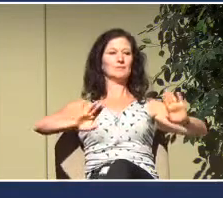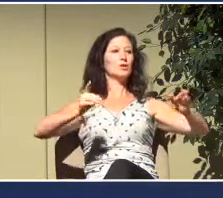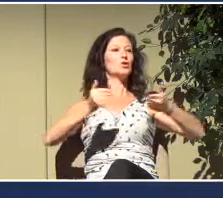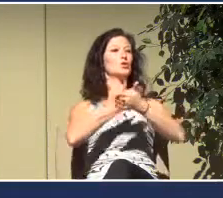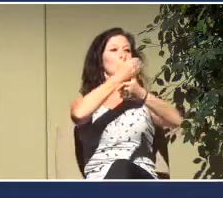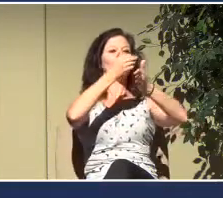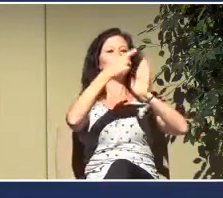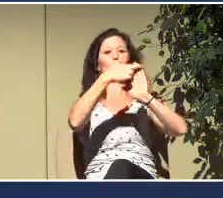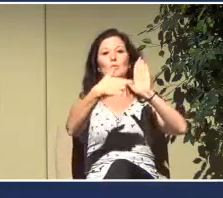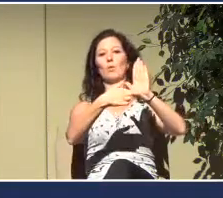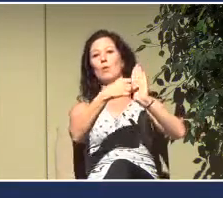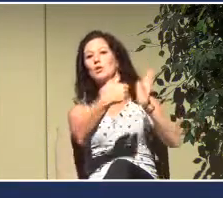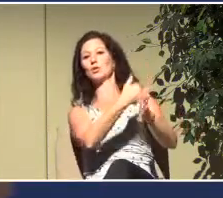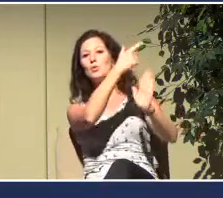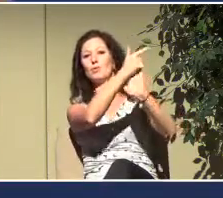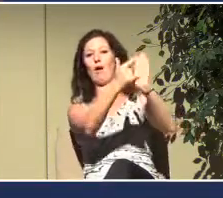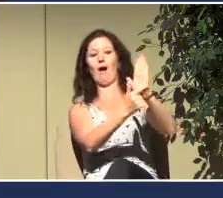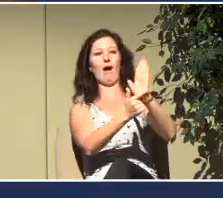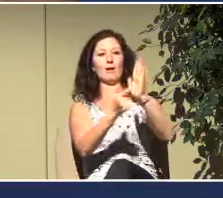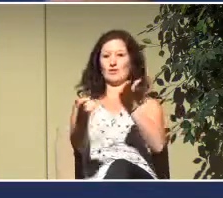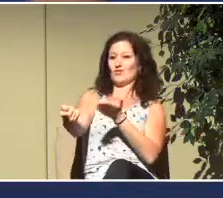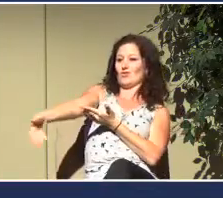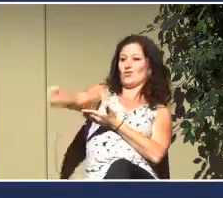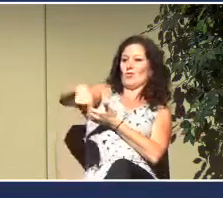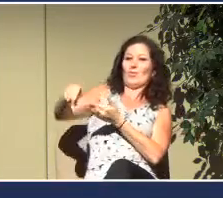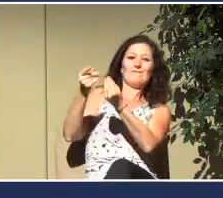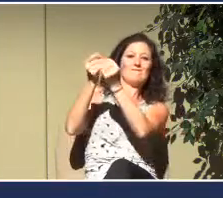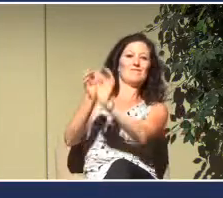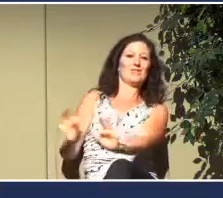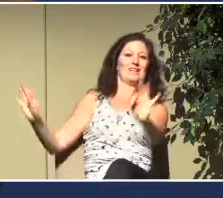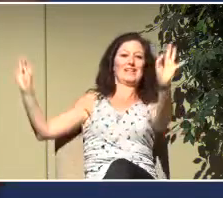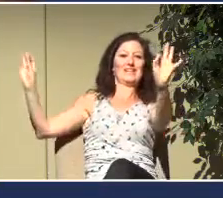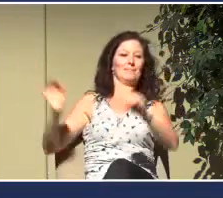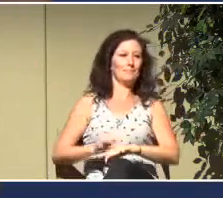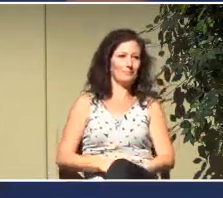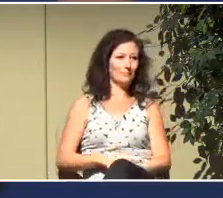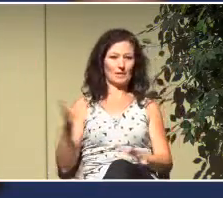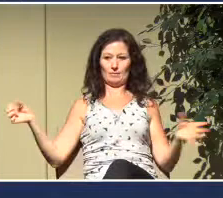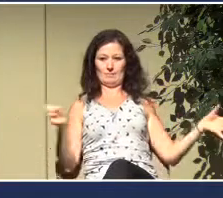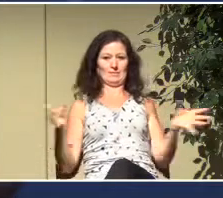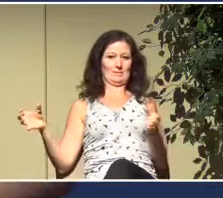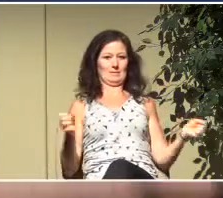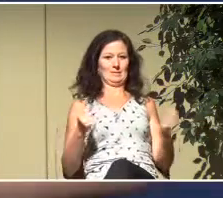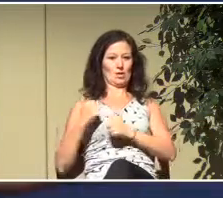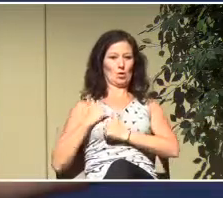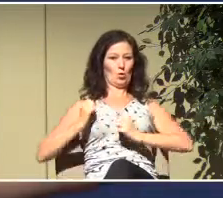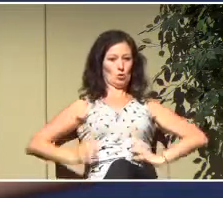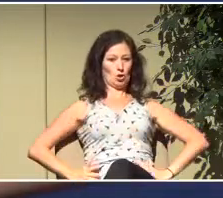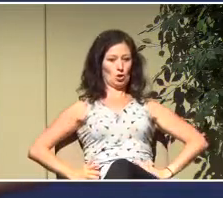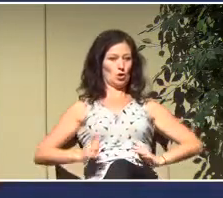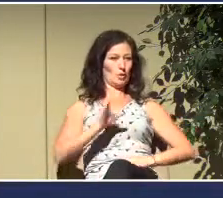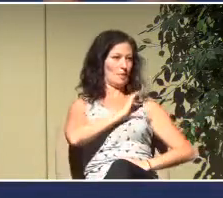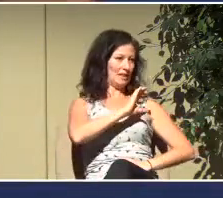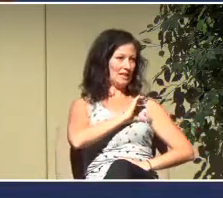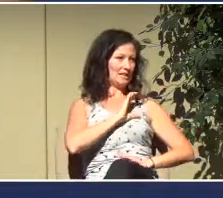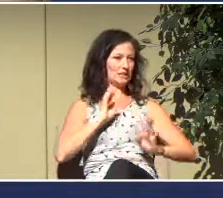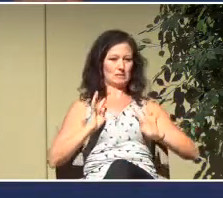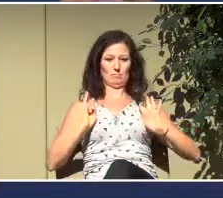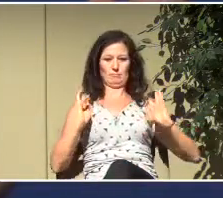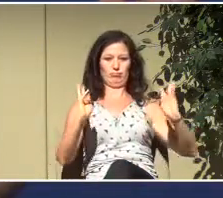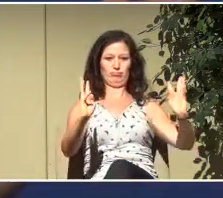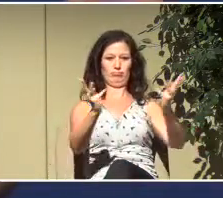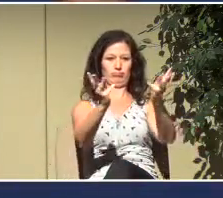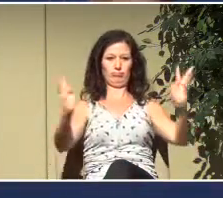slaves. And he set up his soldiers and policemen in every town and all that, so it was all captured on video, you could say. I'm not sure